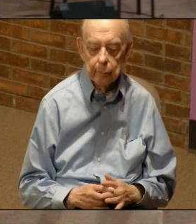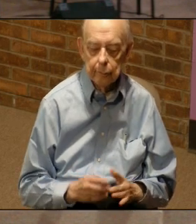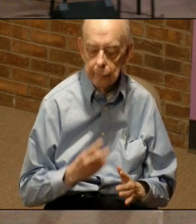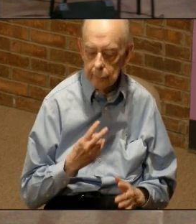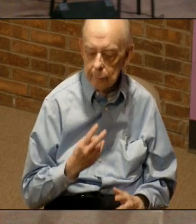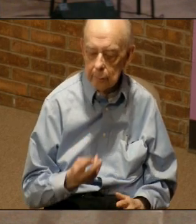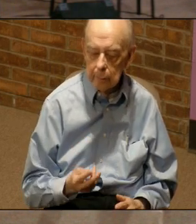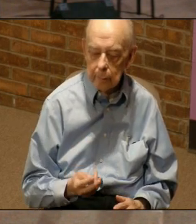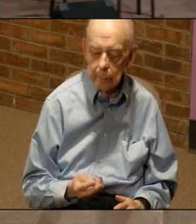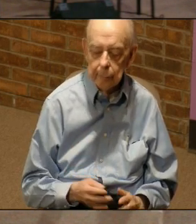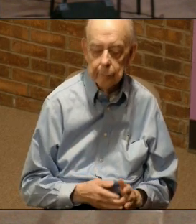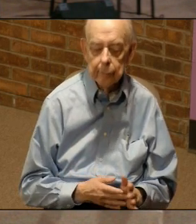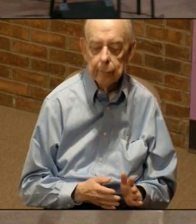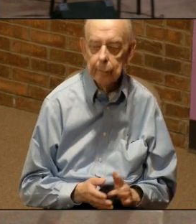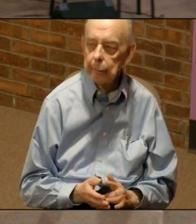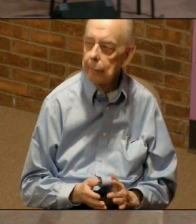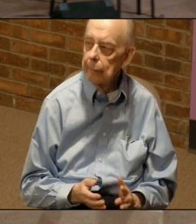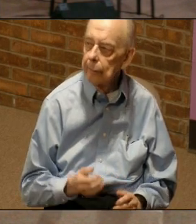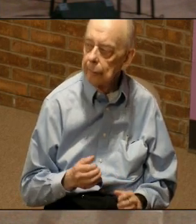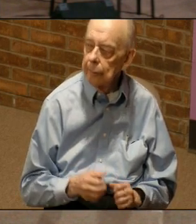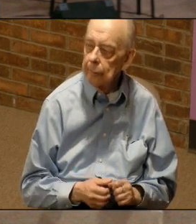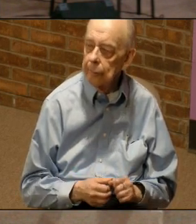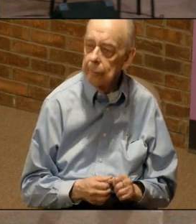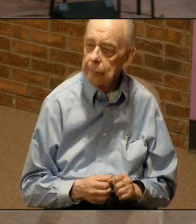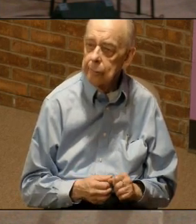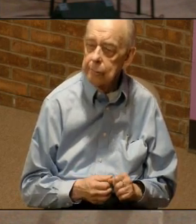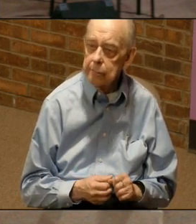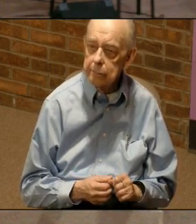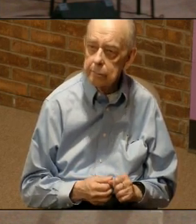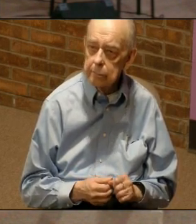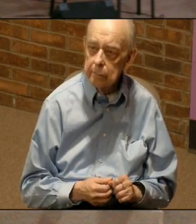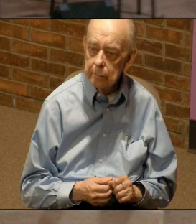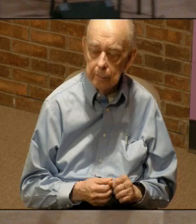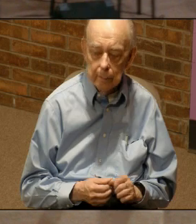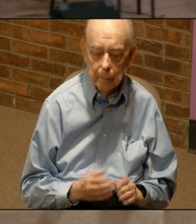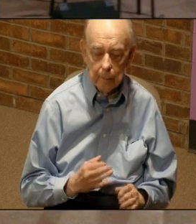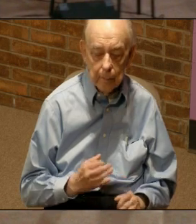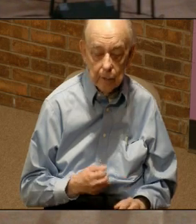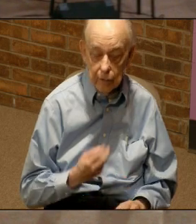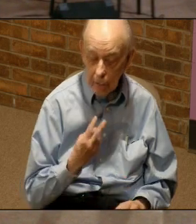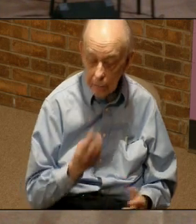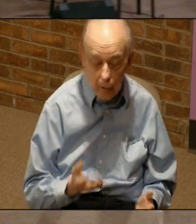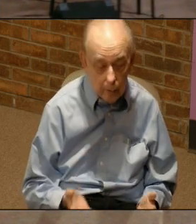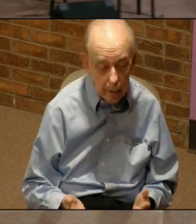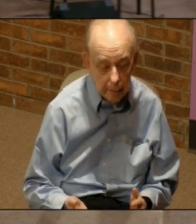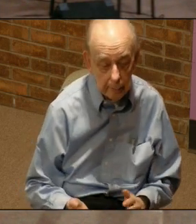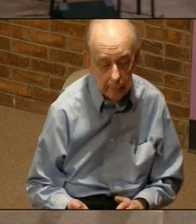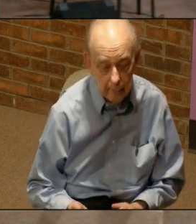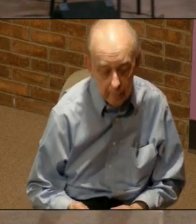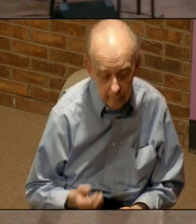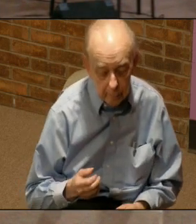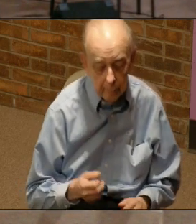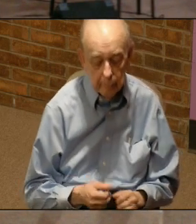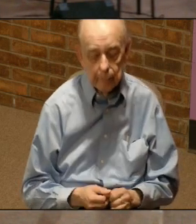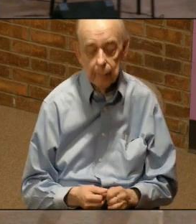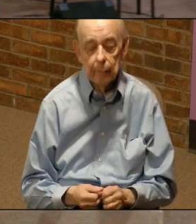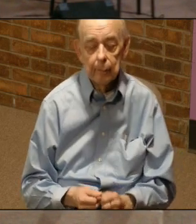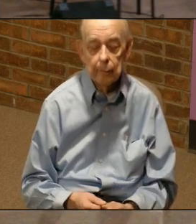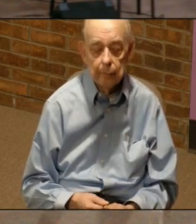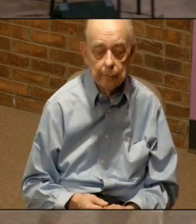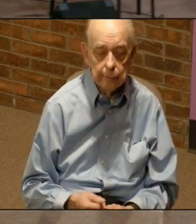at Jesus, remember what John saw? Remember